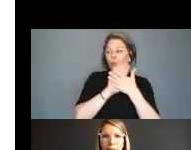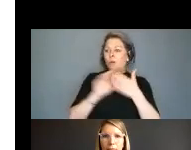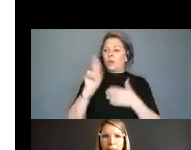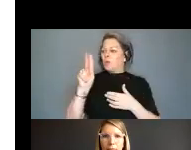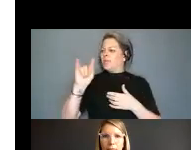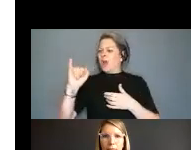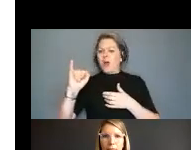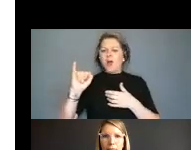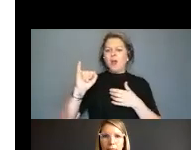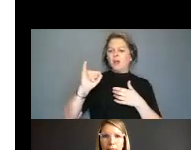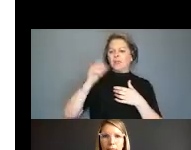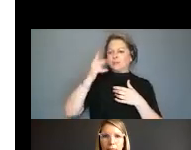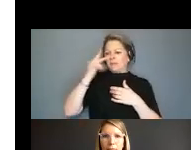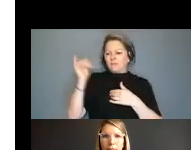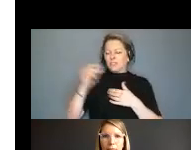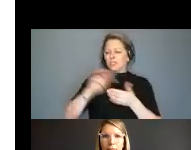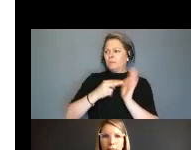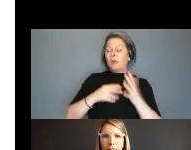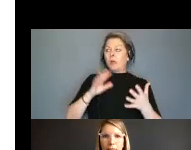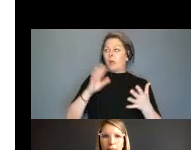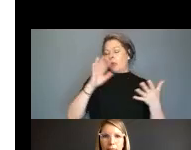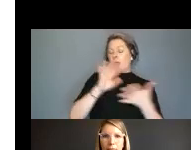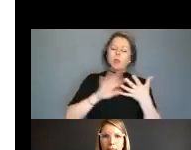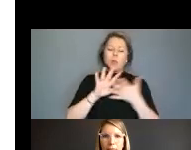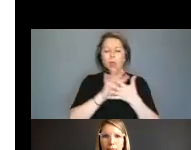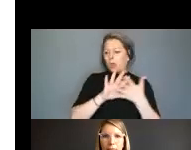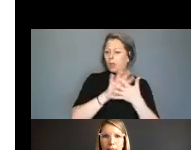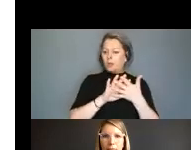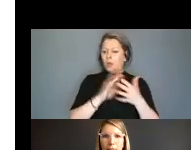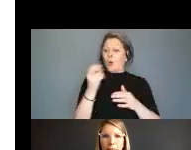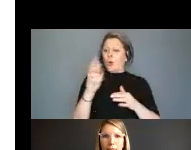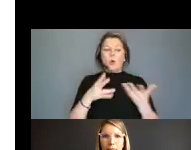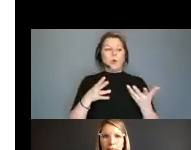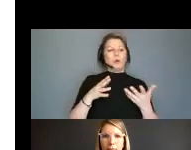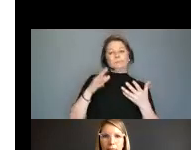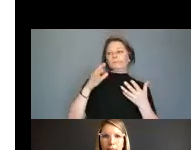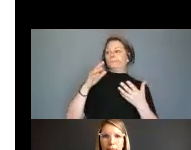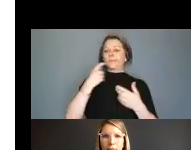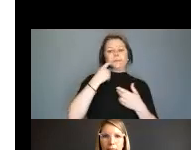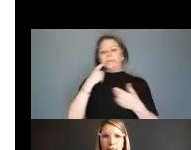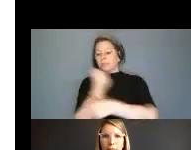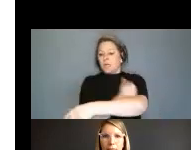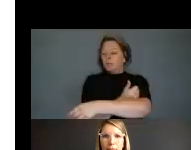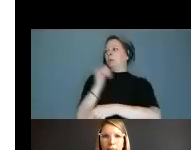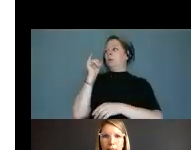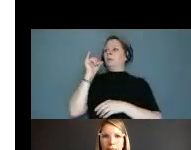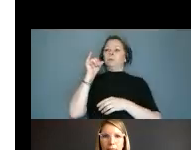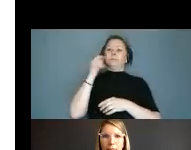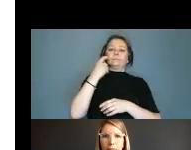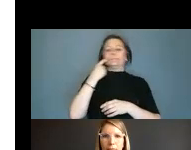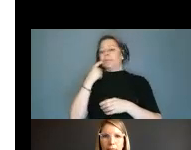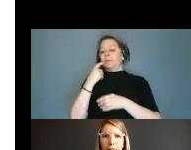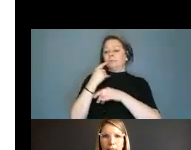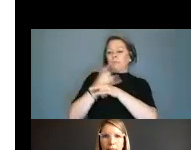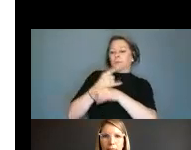could be experiencing a psychotic episode, or could be impaired due to substance use. It could be the time of the day